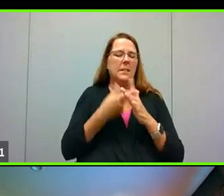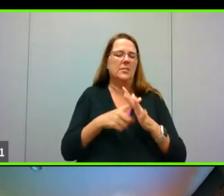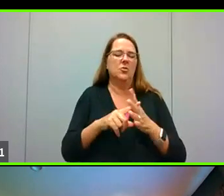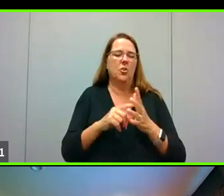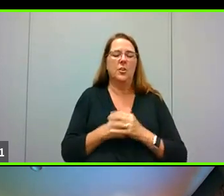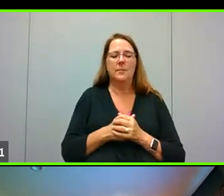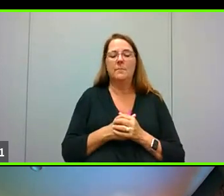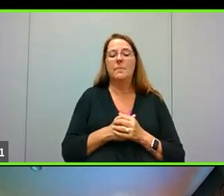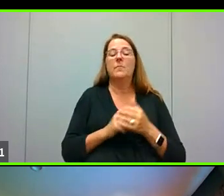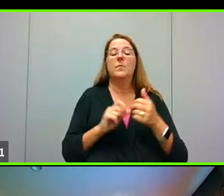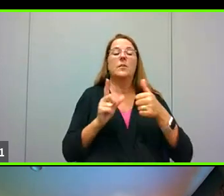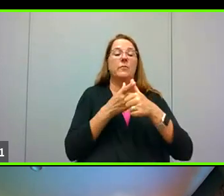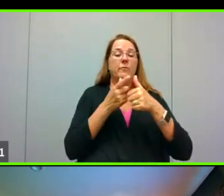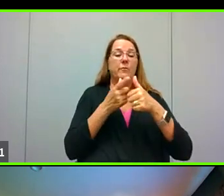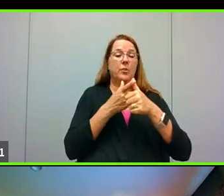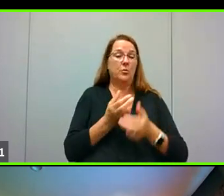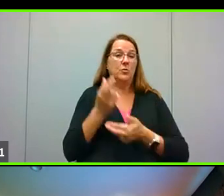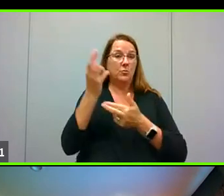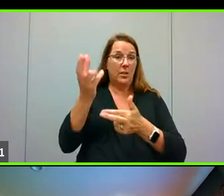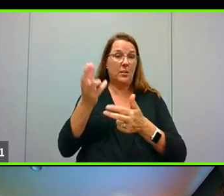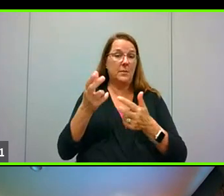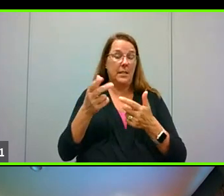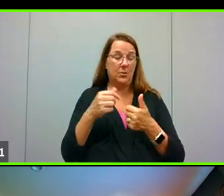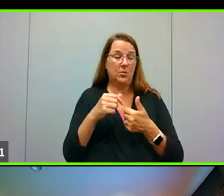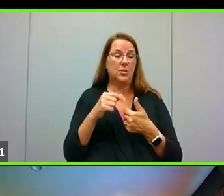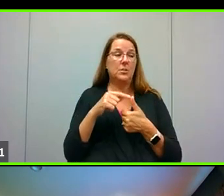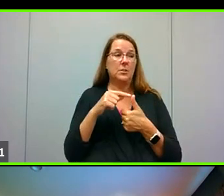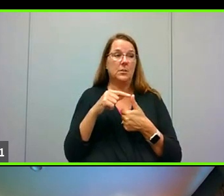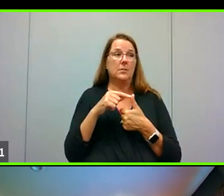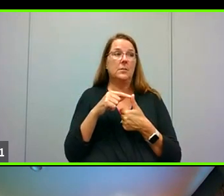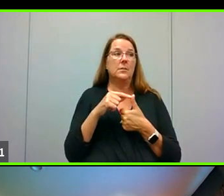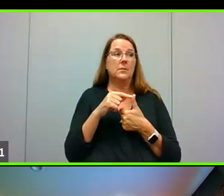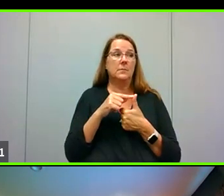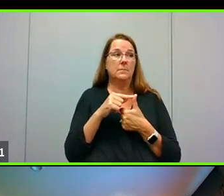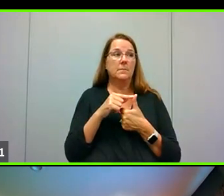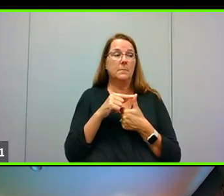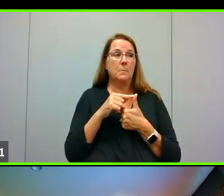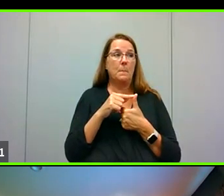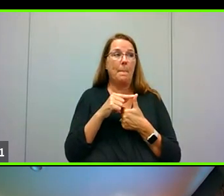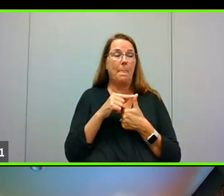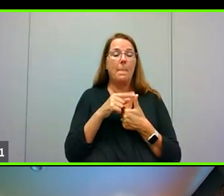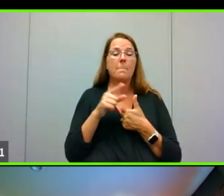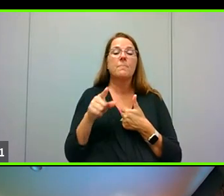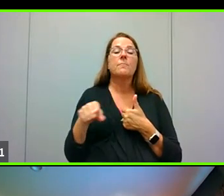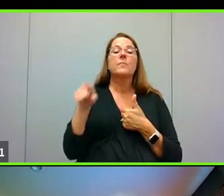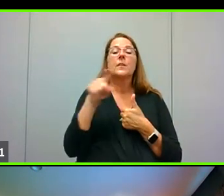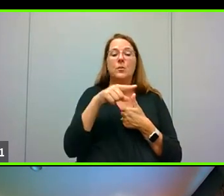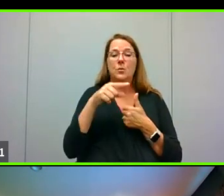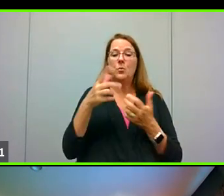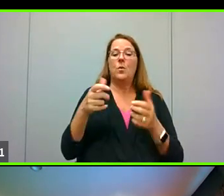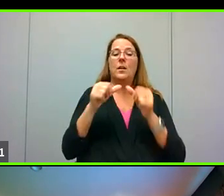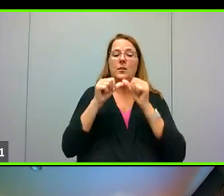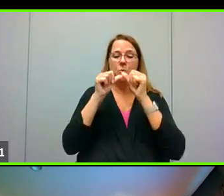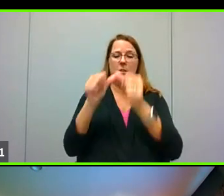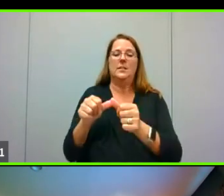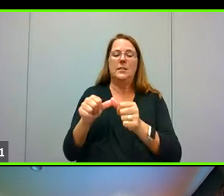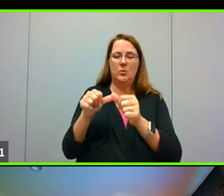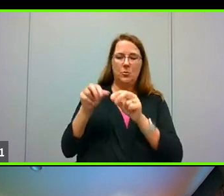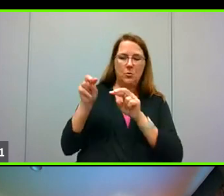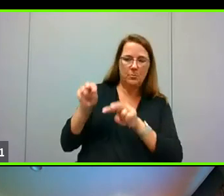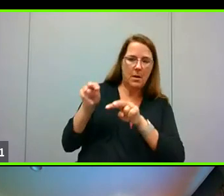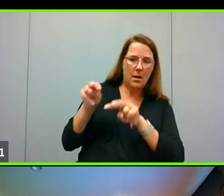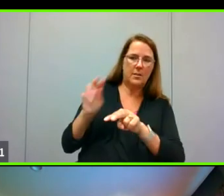started. So your first recommendation to us was you were wanted to continue to